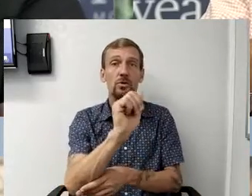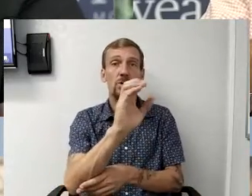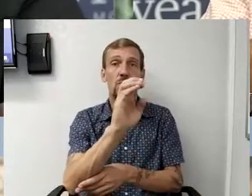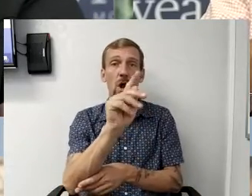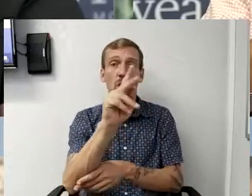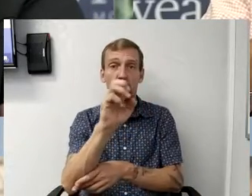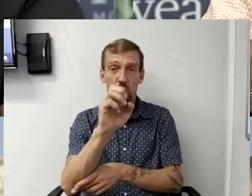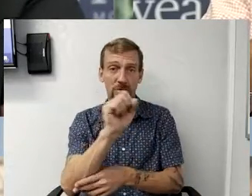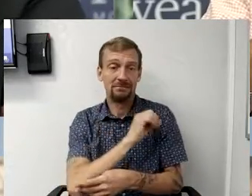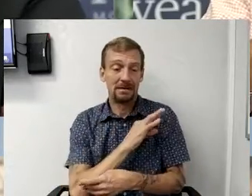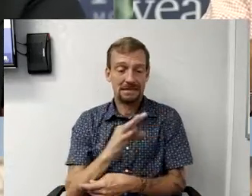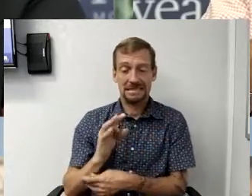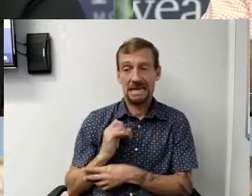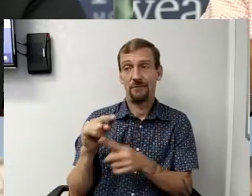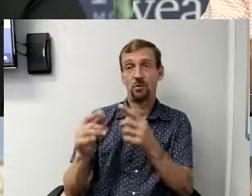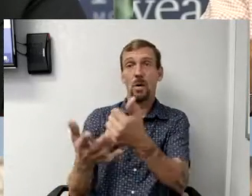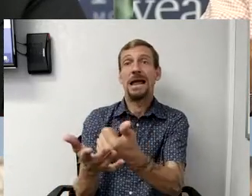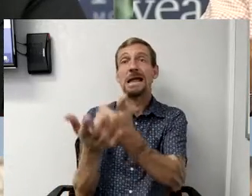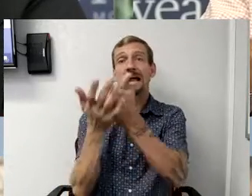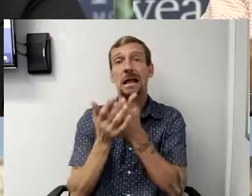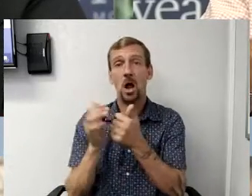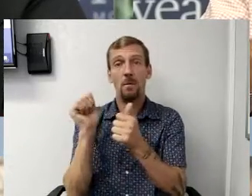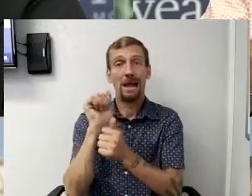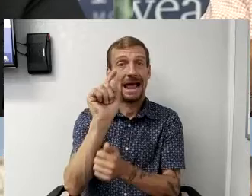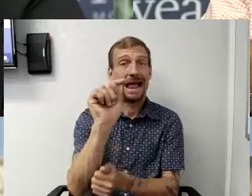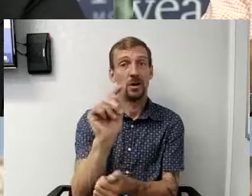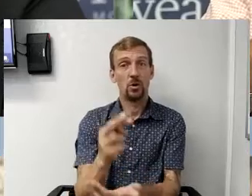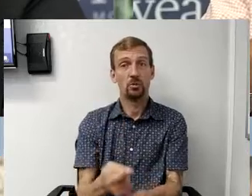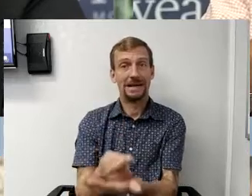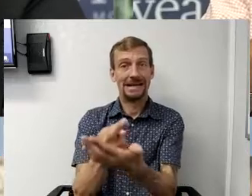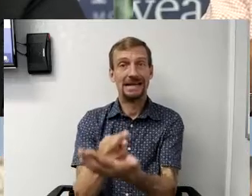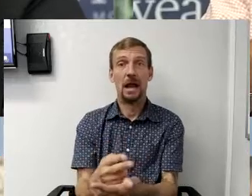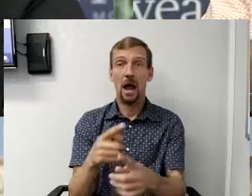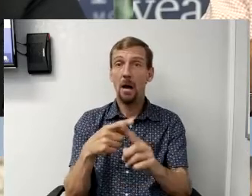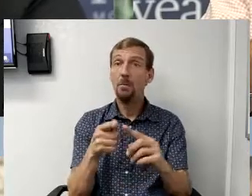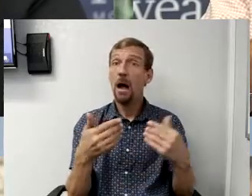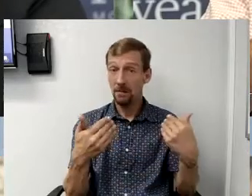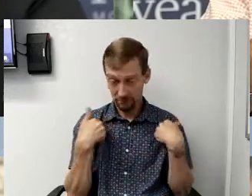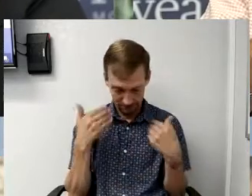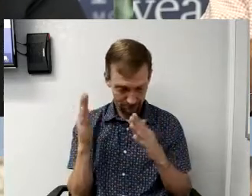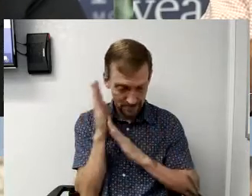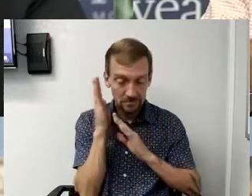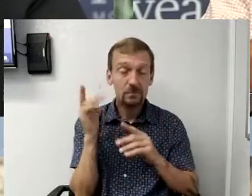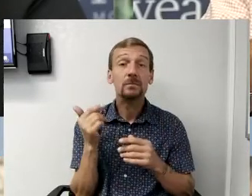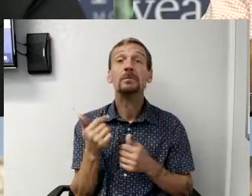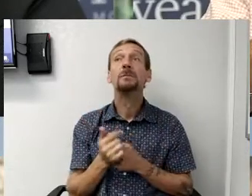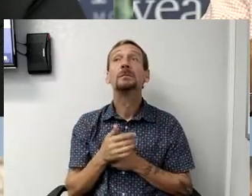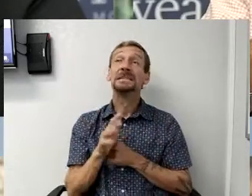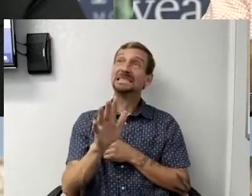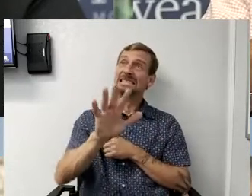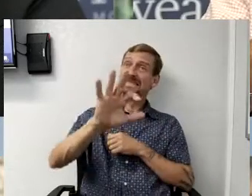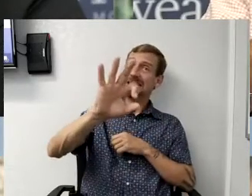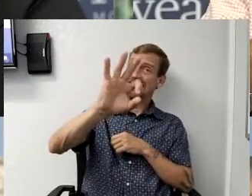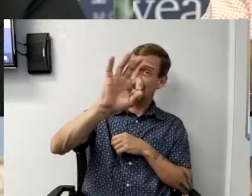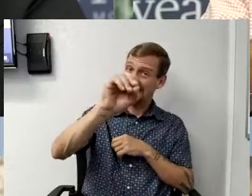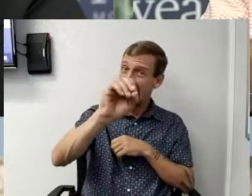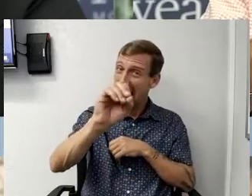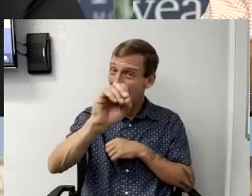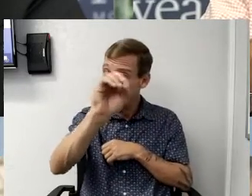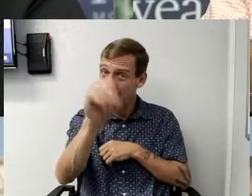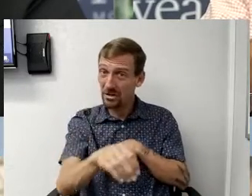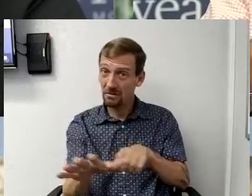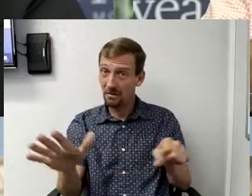out at rehab to do that care. But overall, we do have beds. We we're about 90%